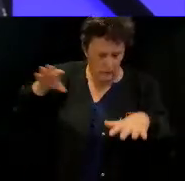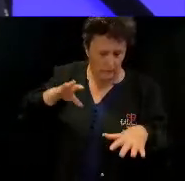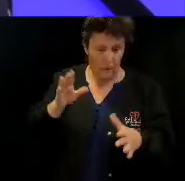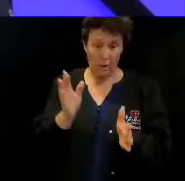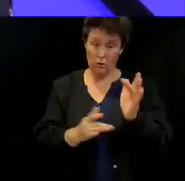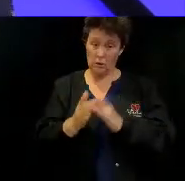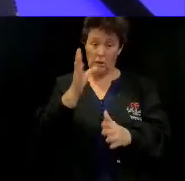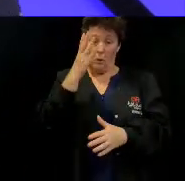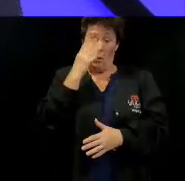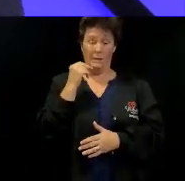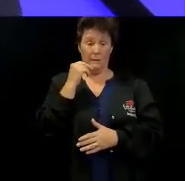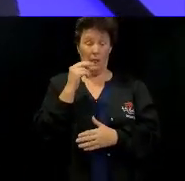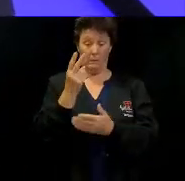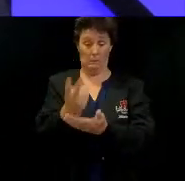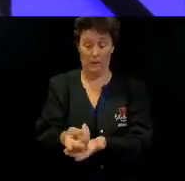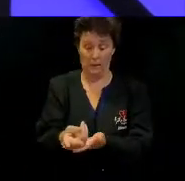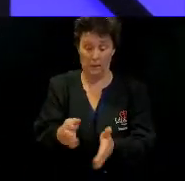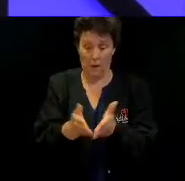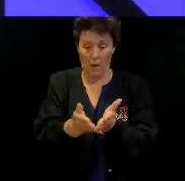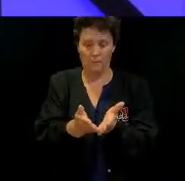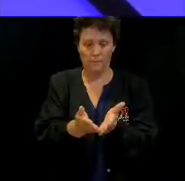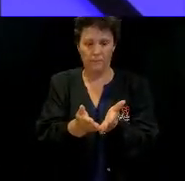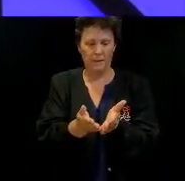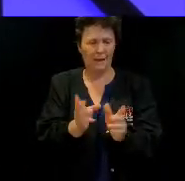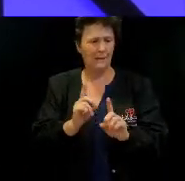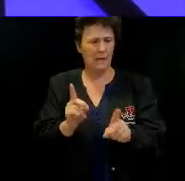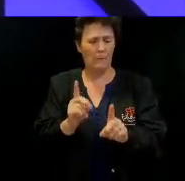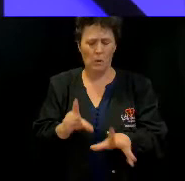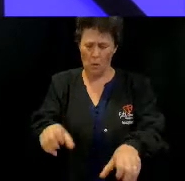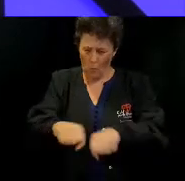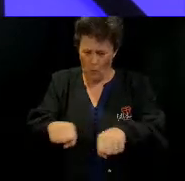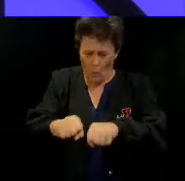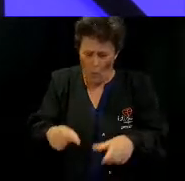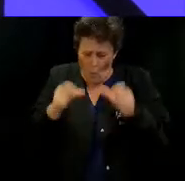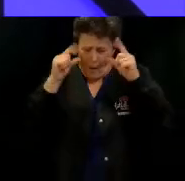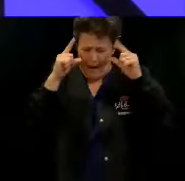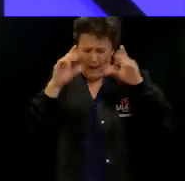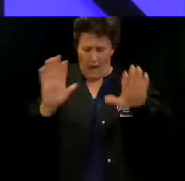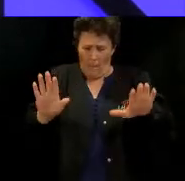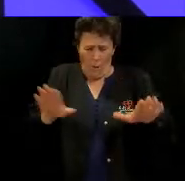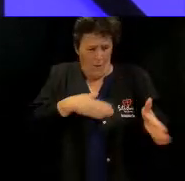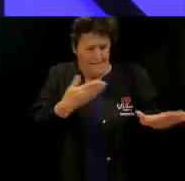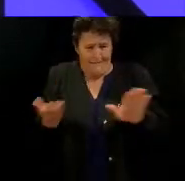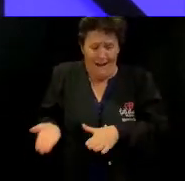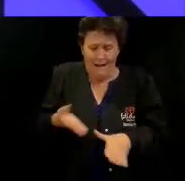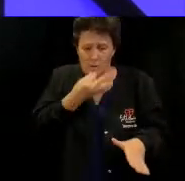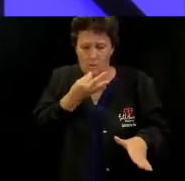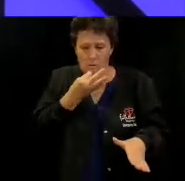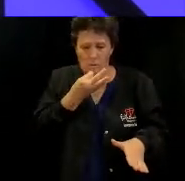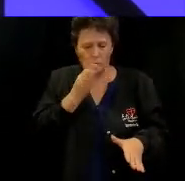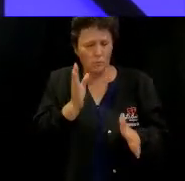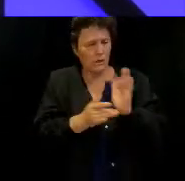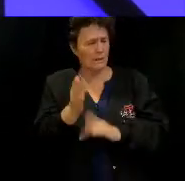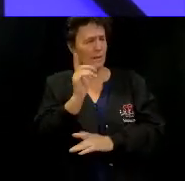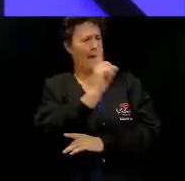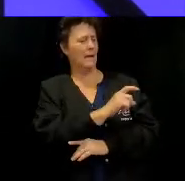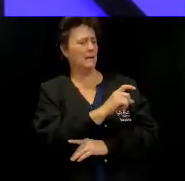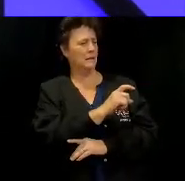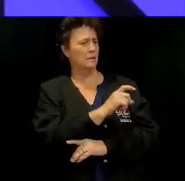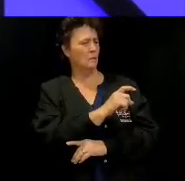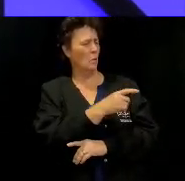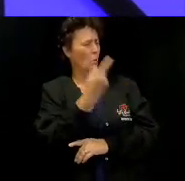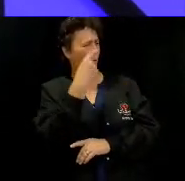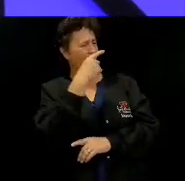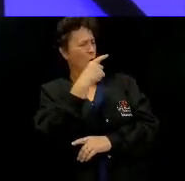to him and woke him, saying, 'Lord, save us, we are perishing.' Then he said to them, 'Why are you fearful, O you